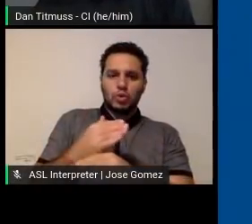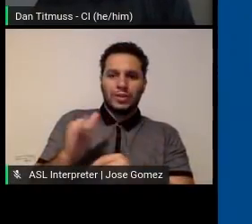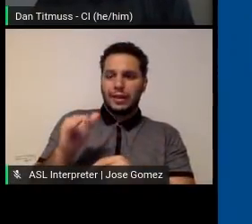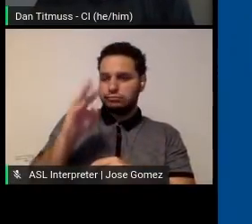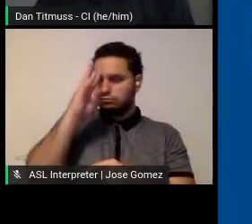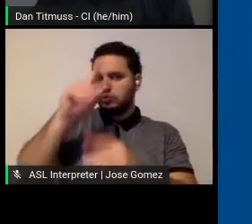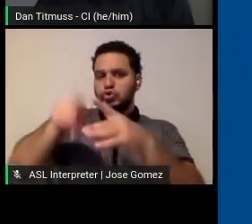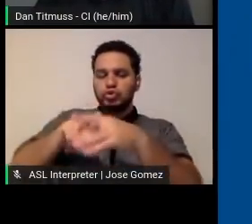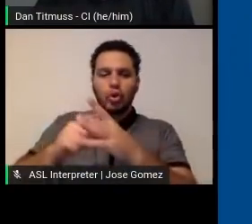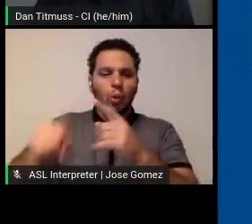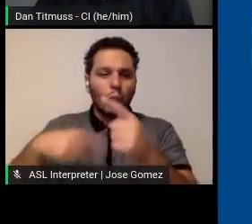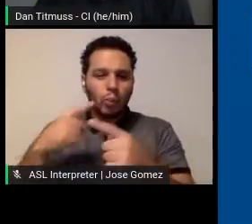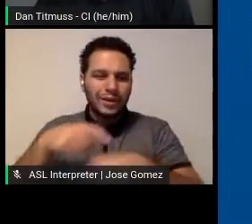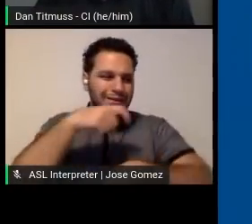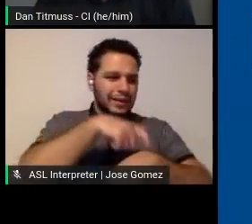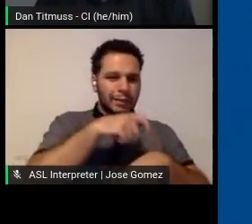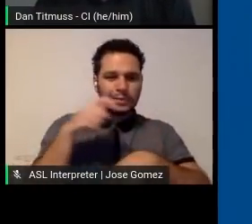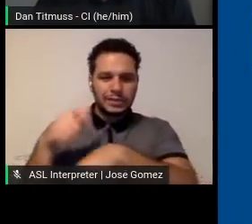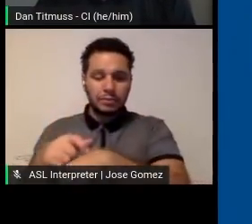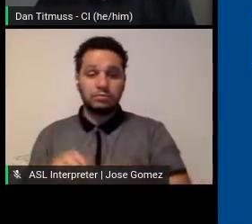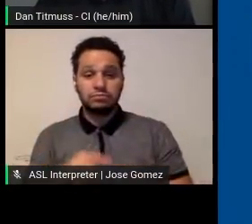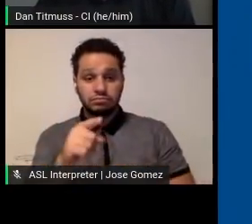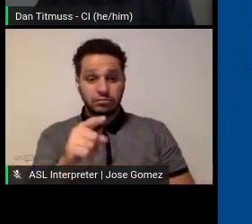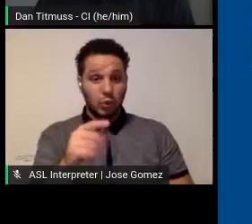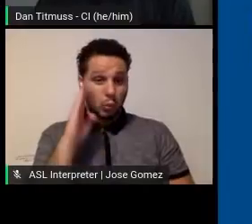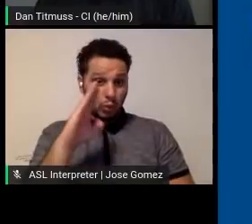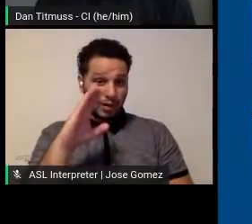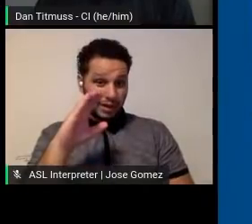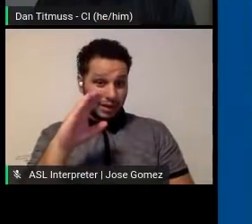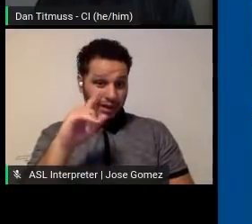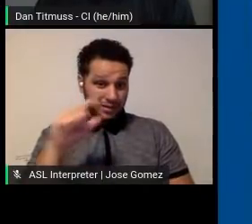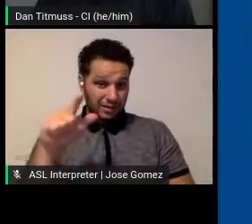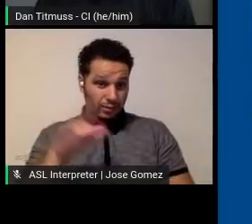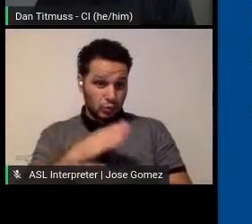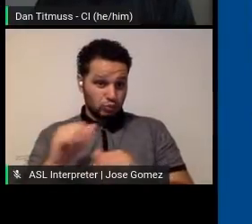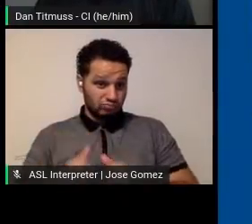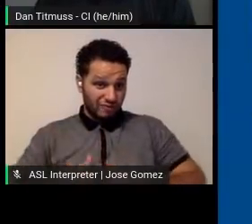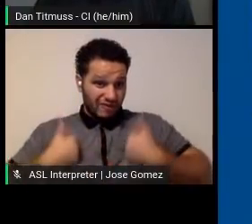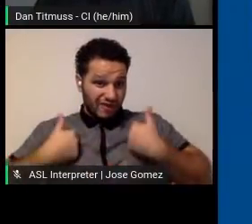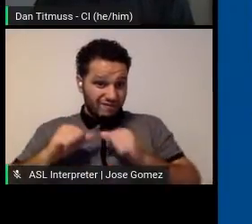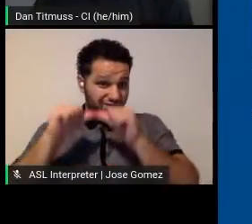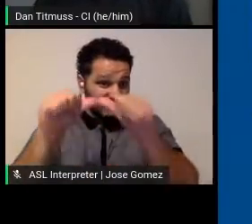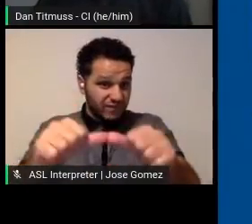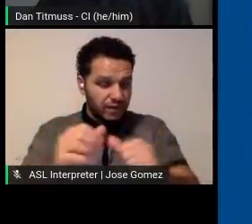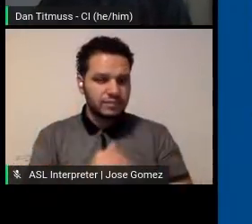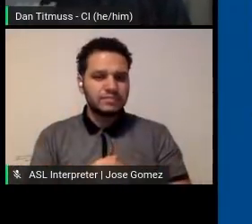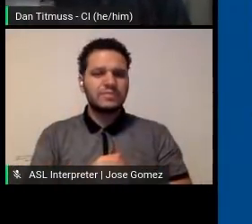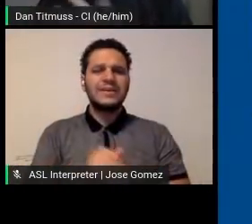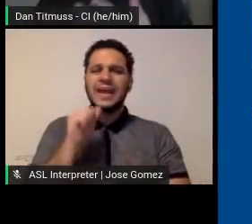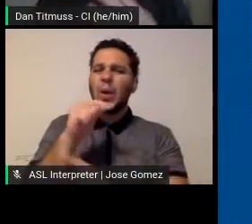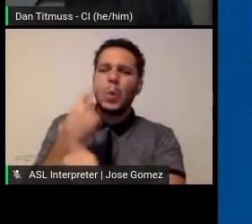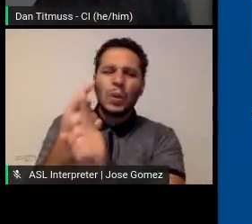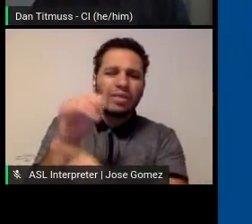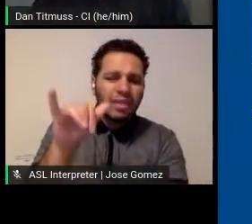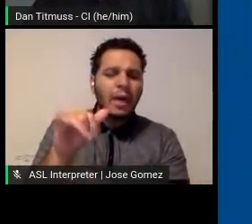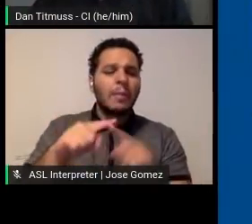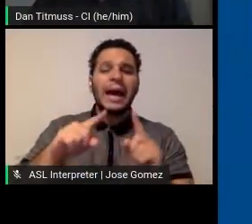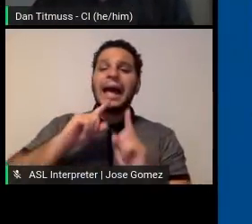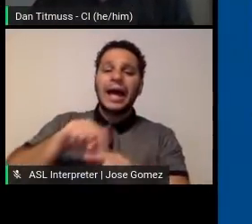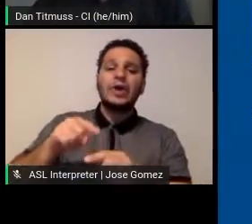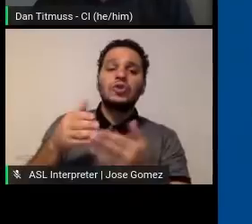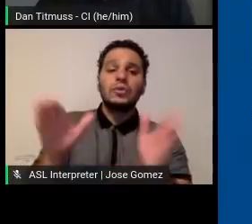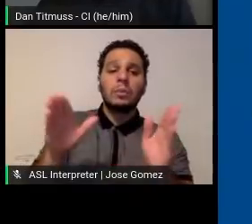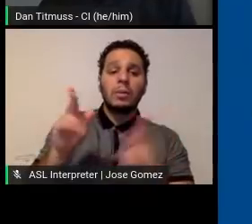ones into what people are thinking of. Will classical music survive? But it's not just that it gives out. So Answer the Public also gives